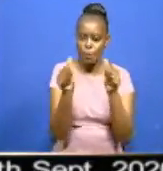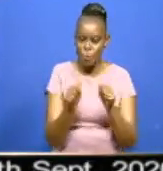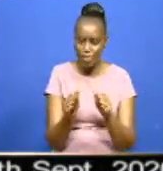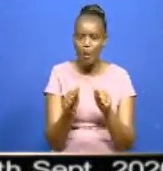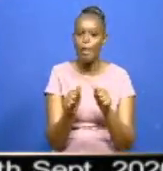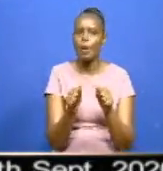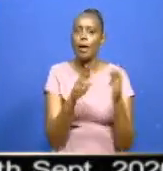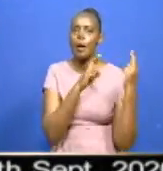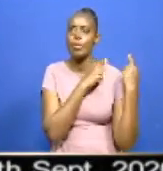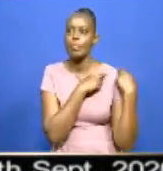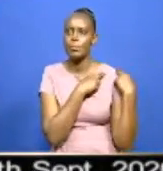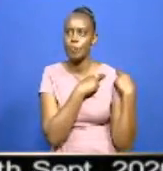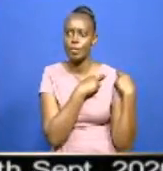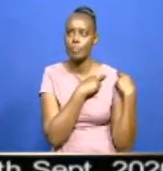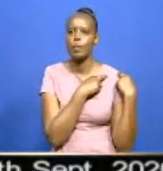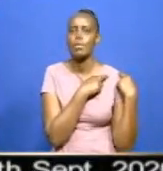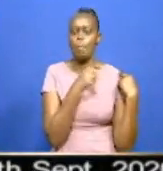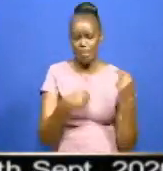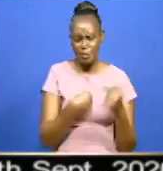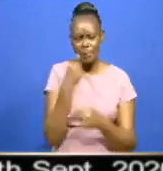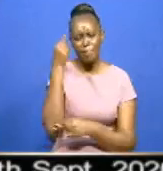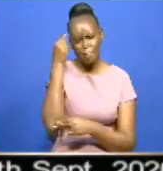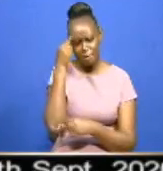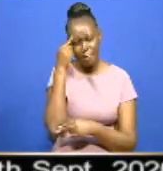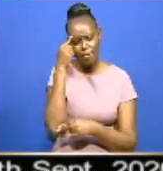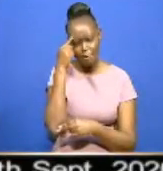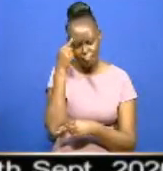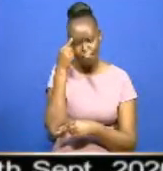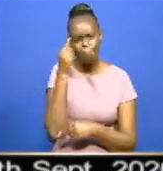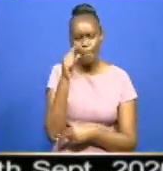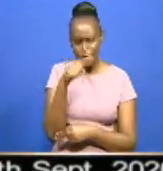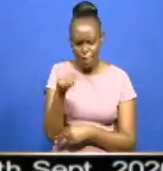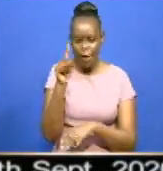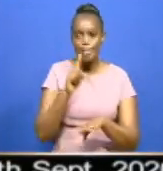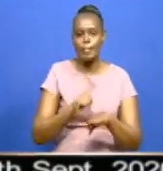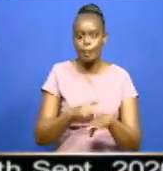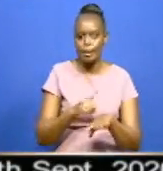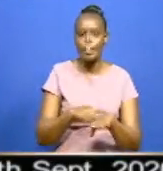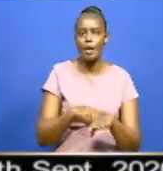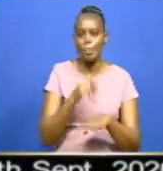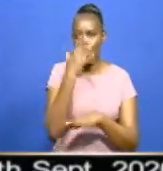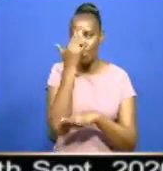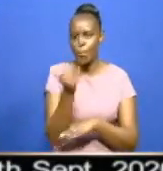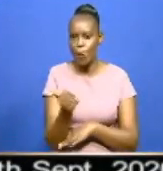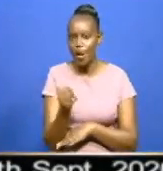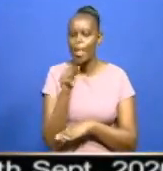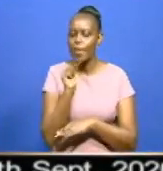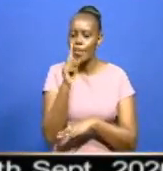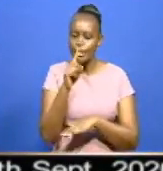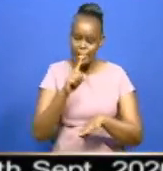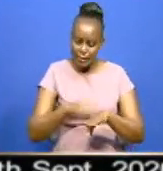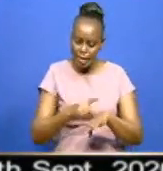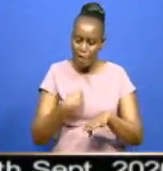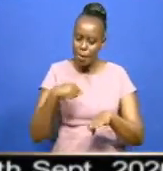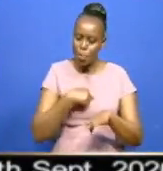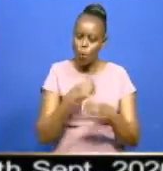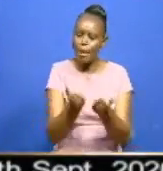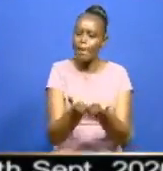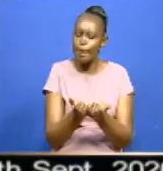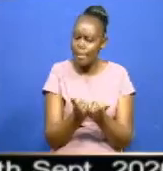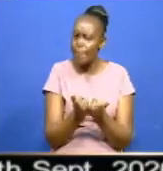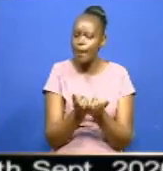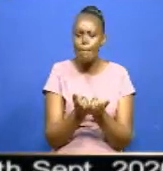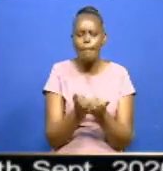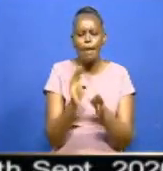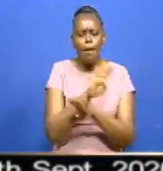mandate, Mr. Speaker, and I think it is the right time, because this is the time we really need to put all